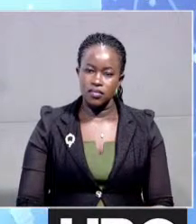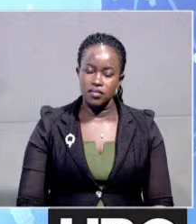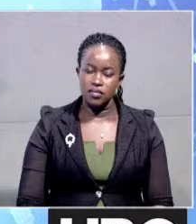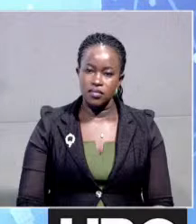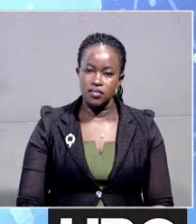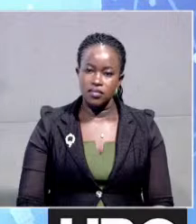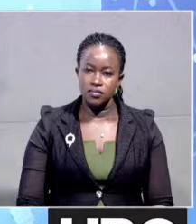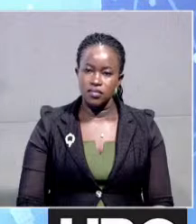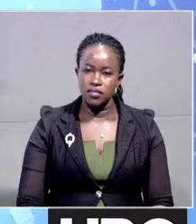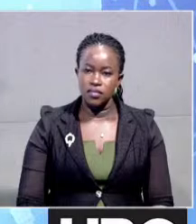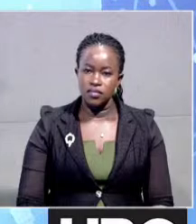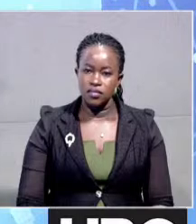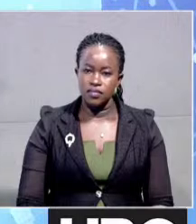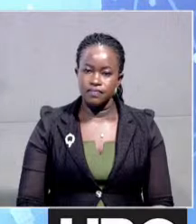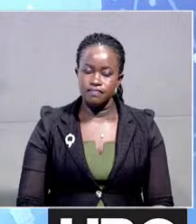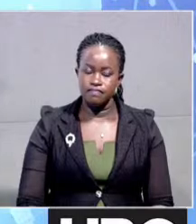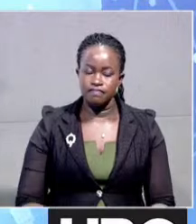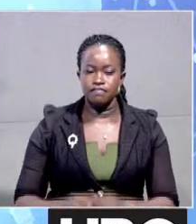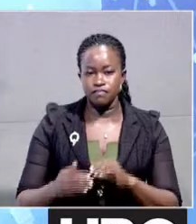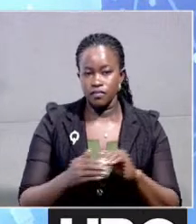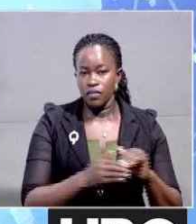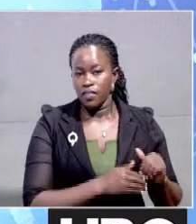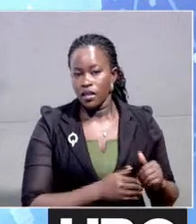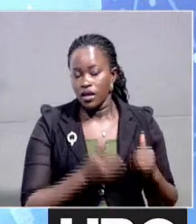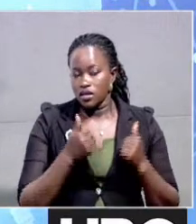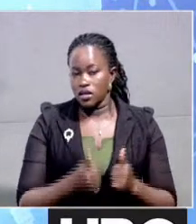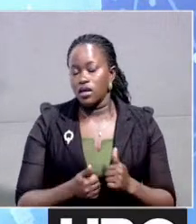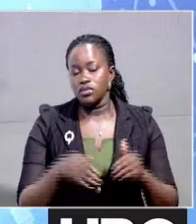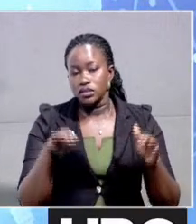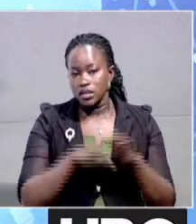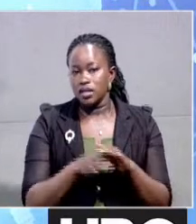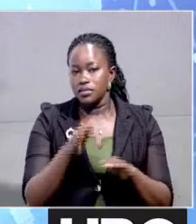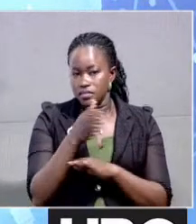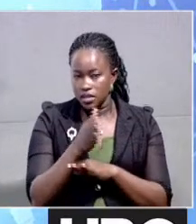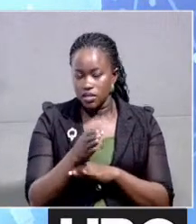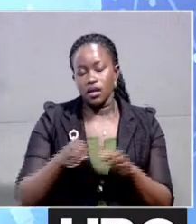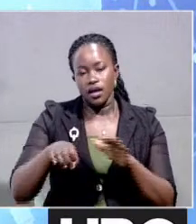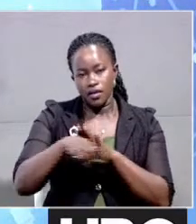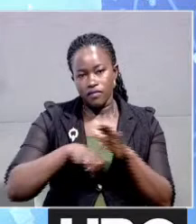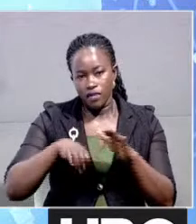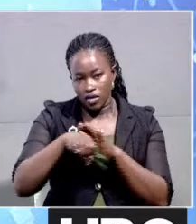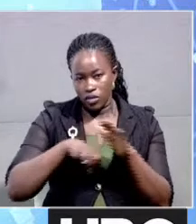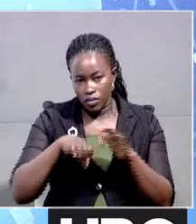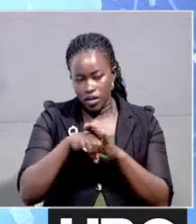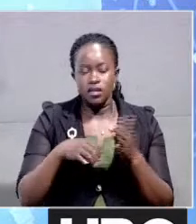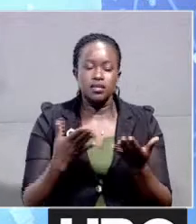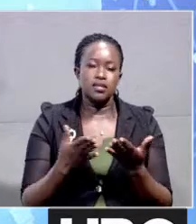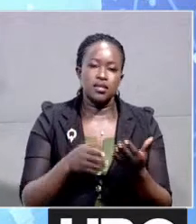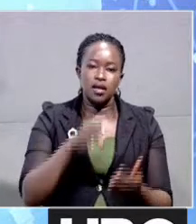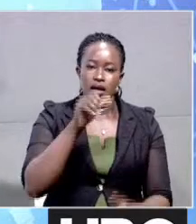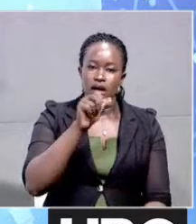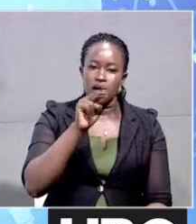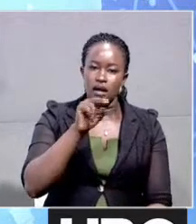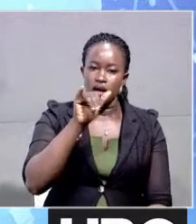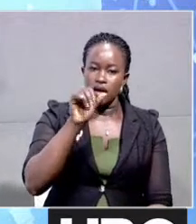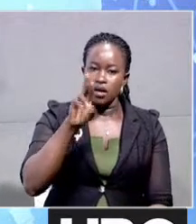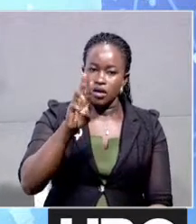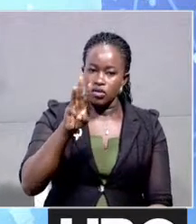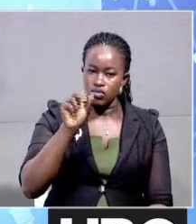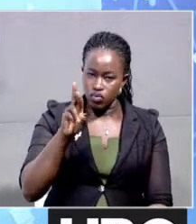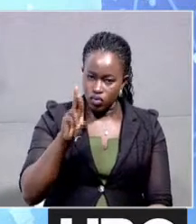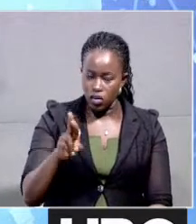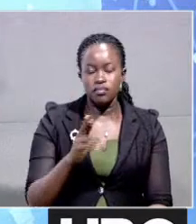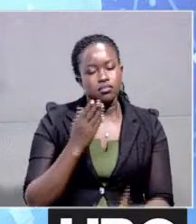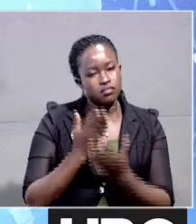Let's go to Gulu now, where the Minister of State for Environment, Beatrice Anyuar, has urged leaders in Acholi sub-region